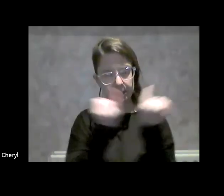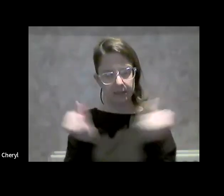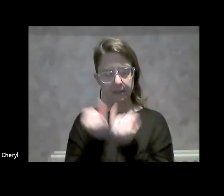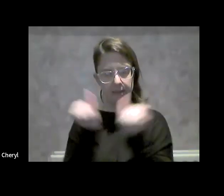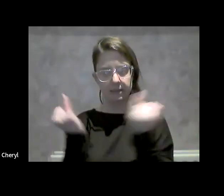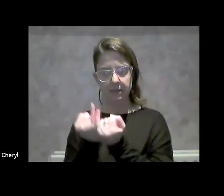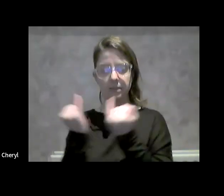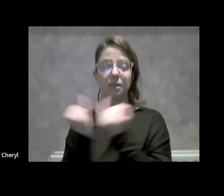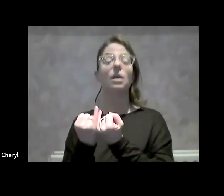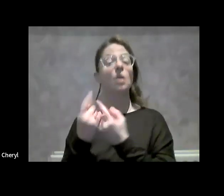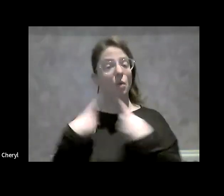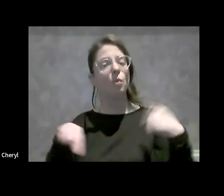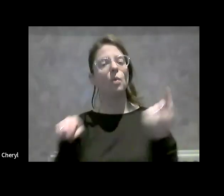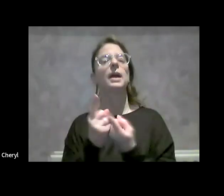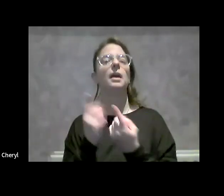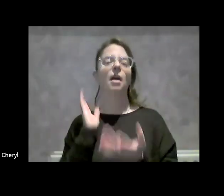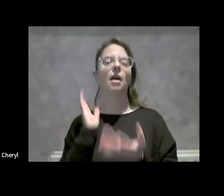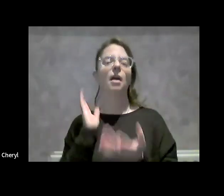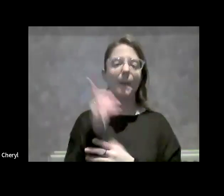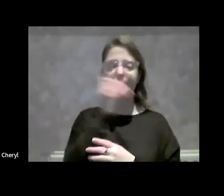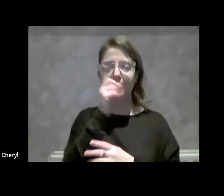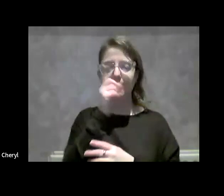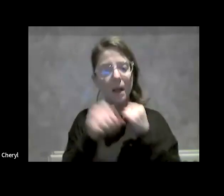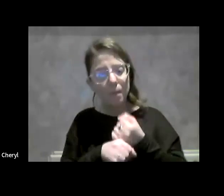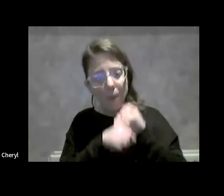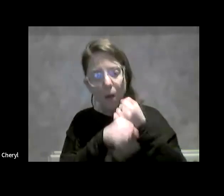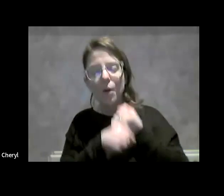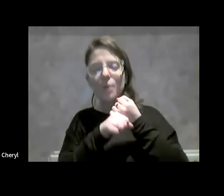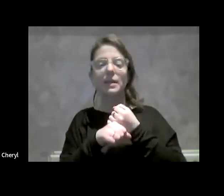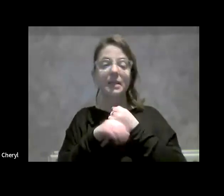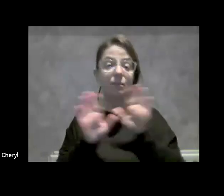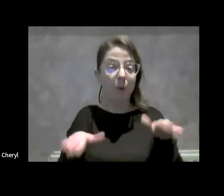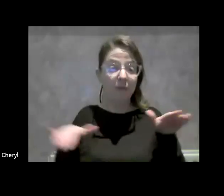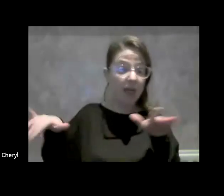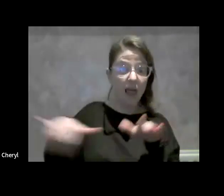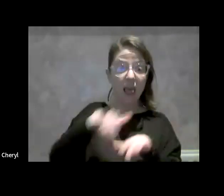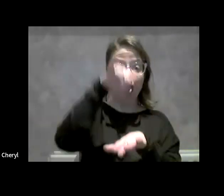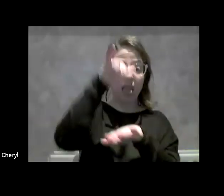are Sophie. We are pink ponies flying onto set without